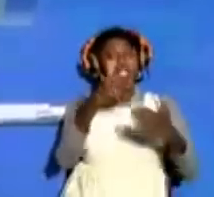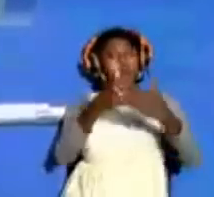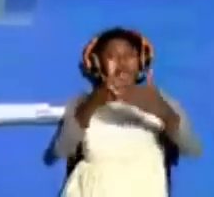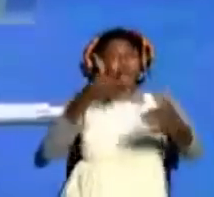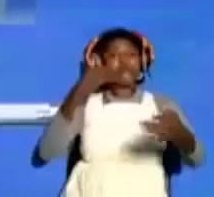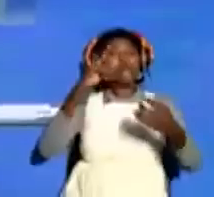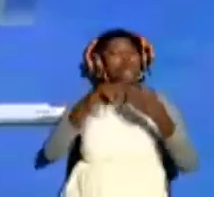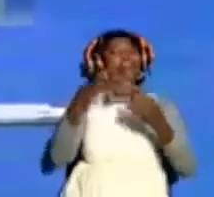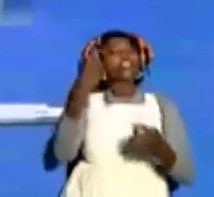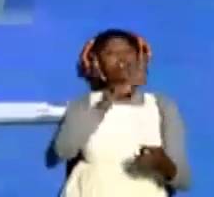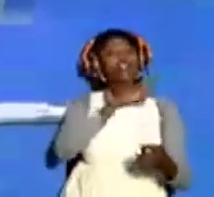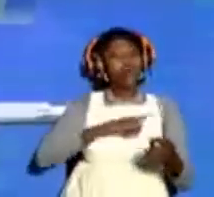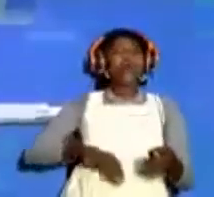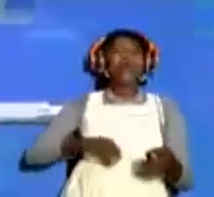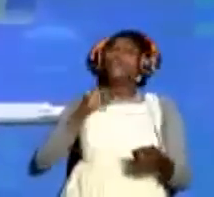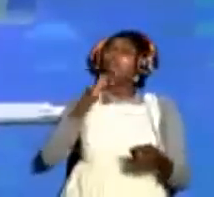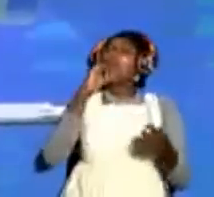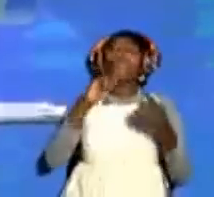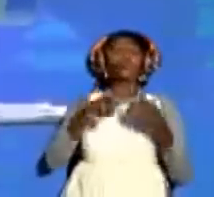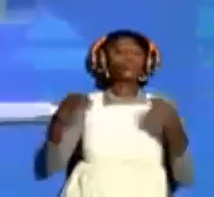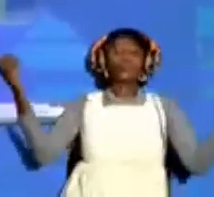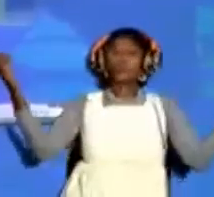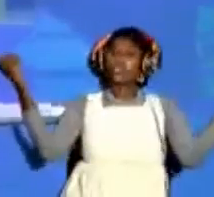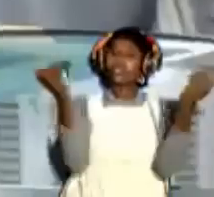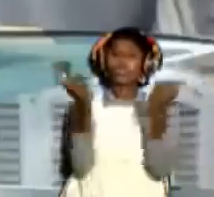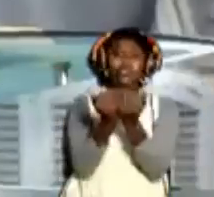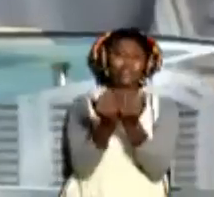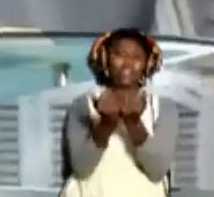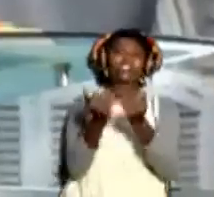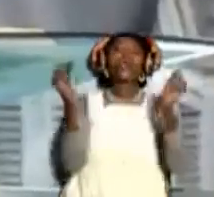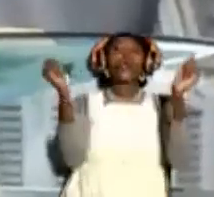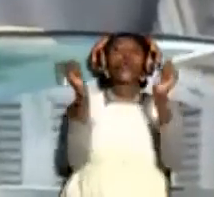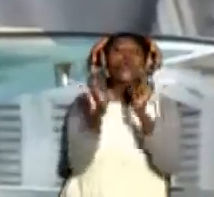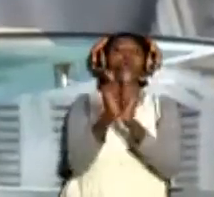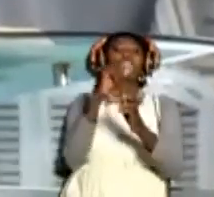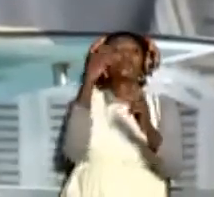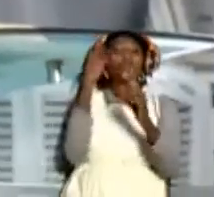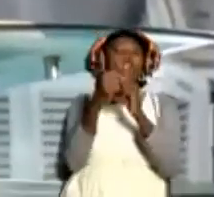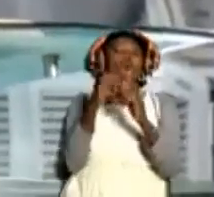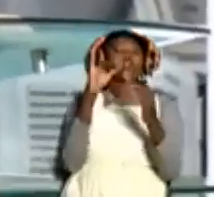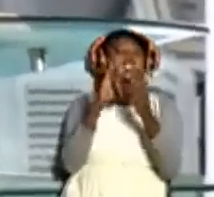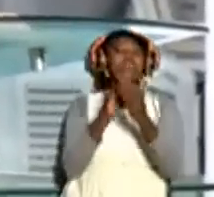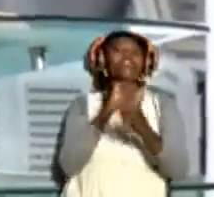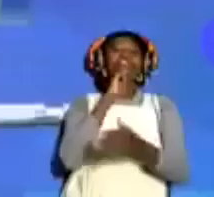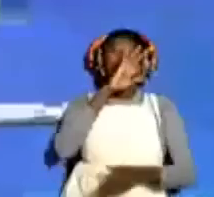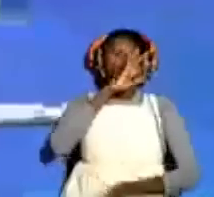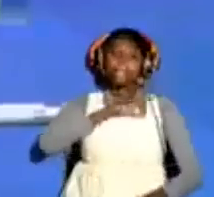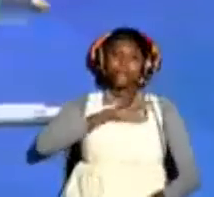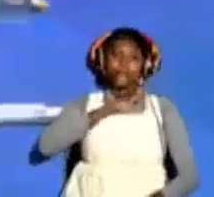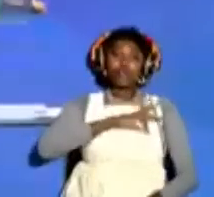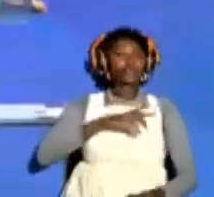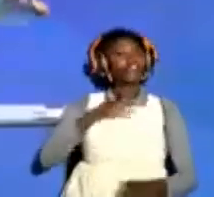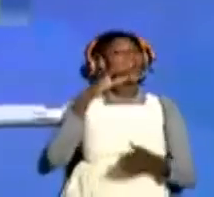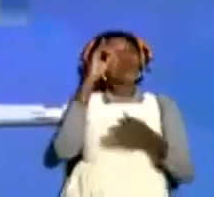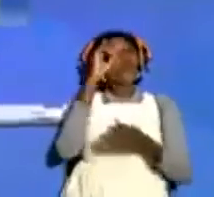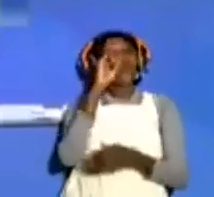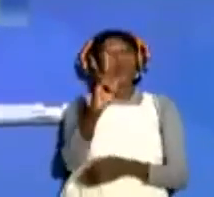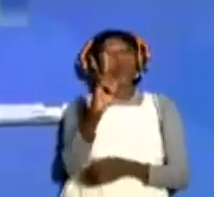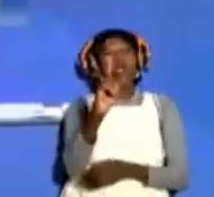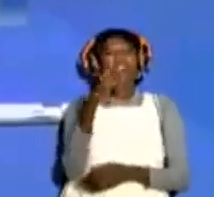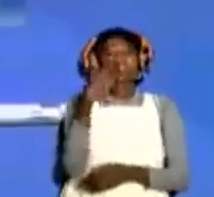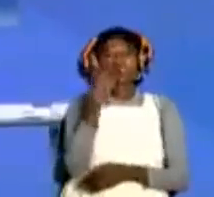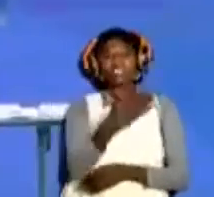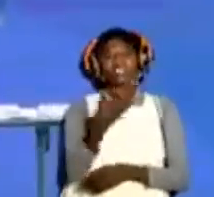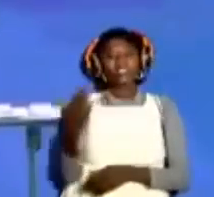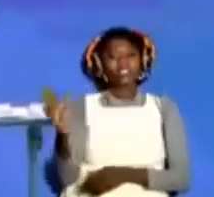to strive about words to no profit. One of the things that our